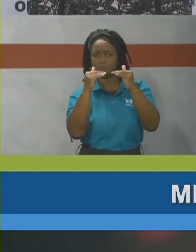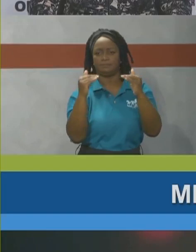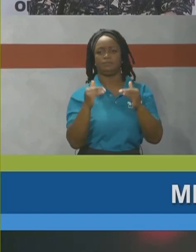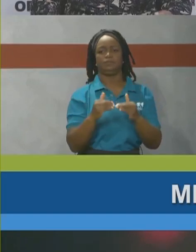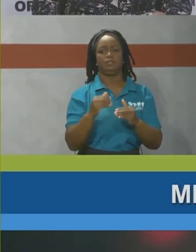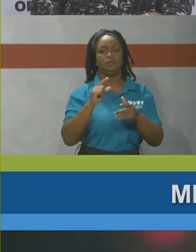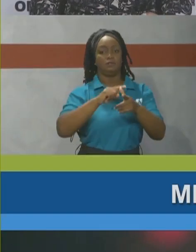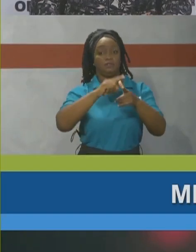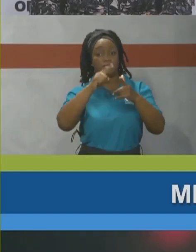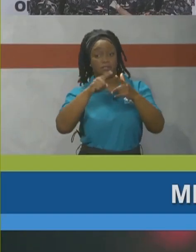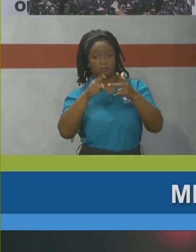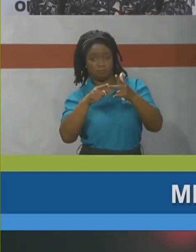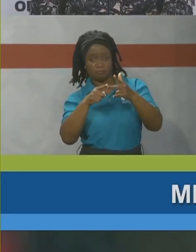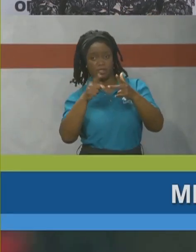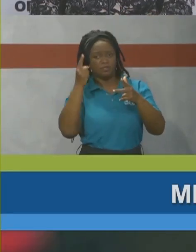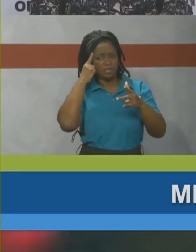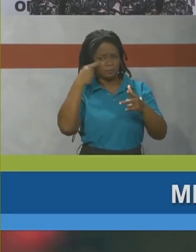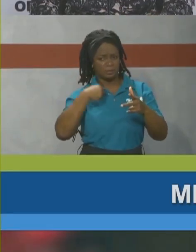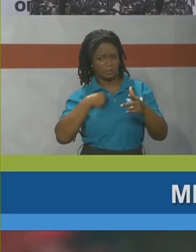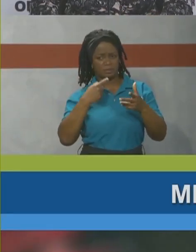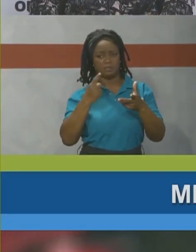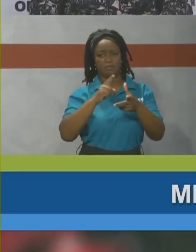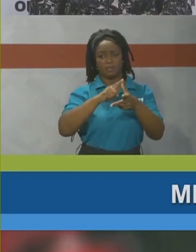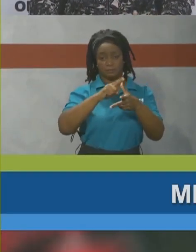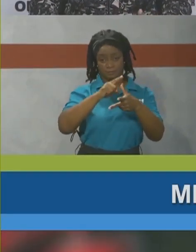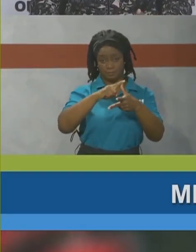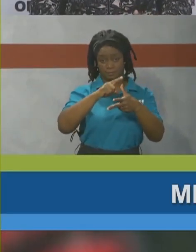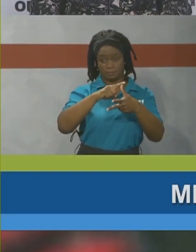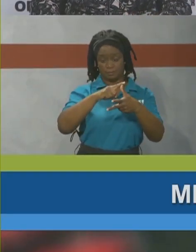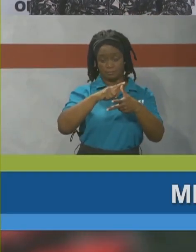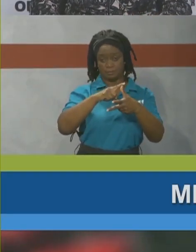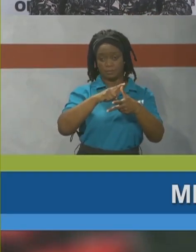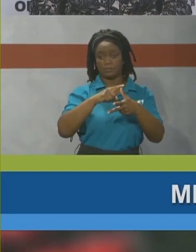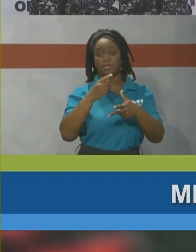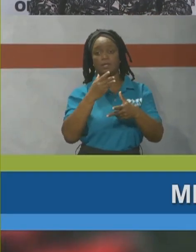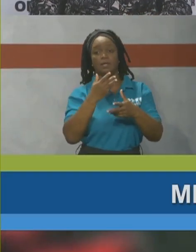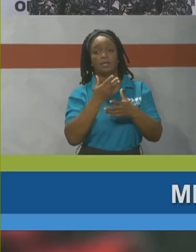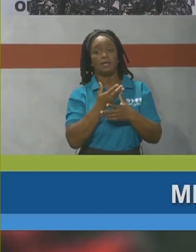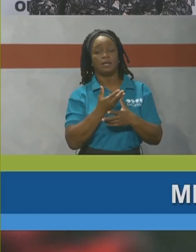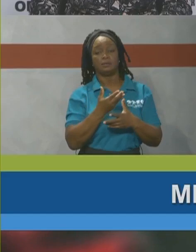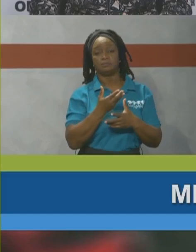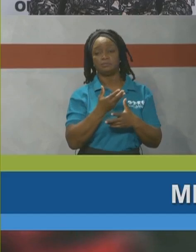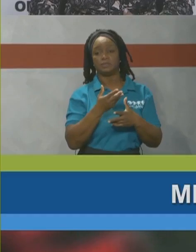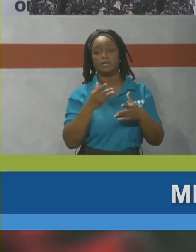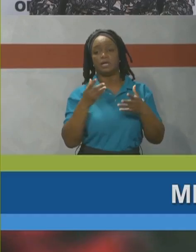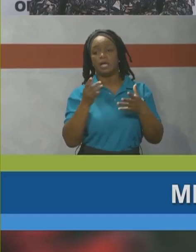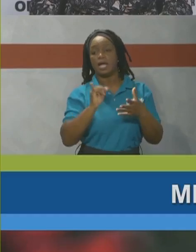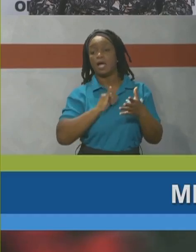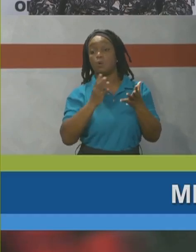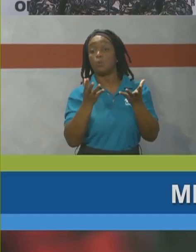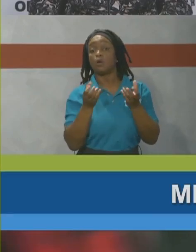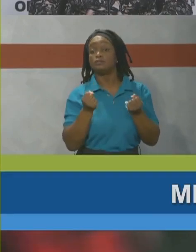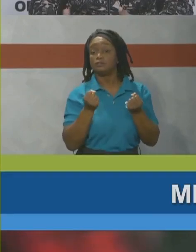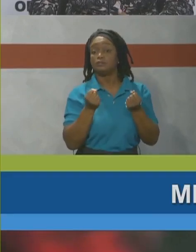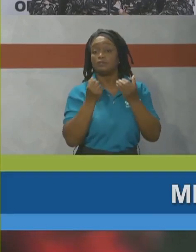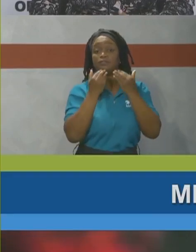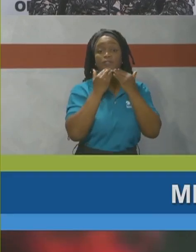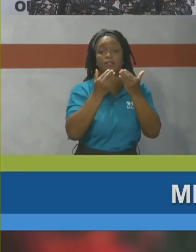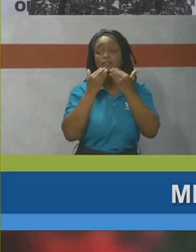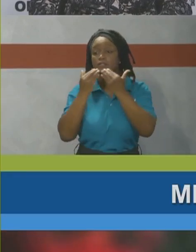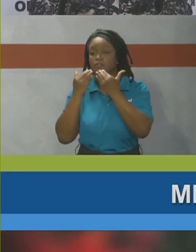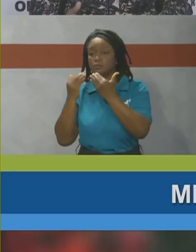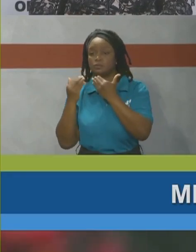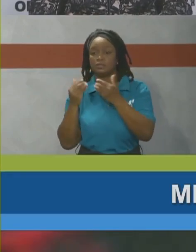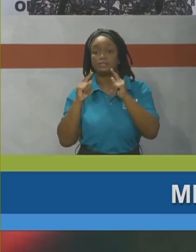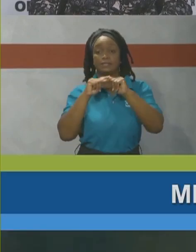at. There's one, appreciation. I would like to appreciate the pediatric teams.